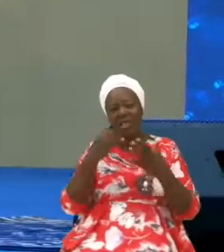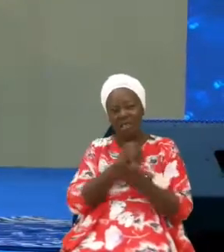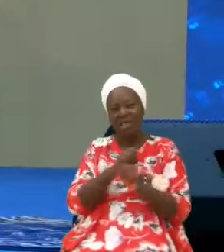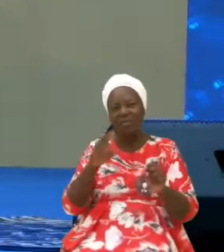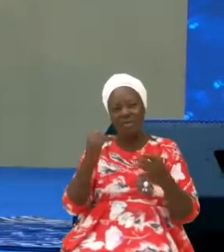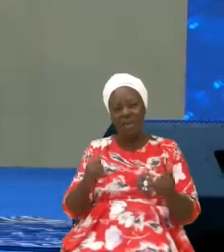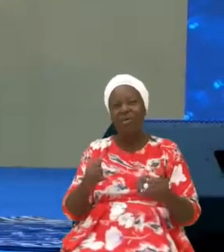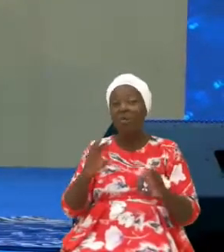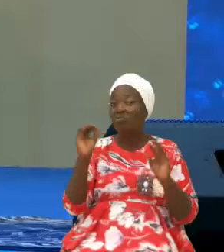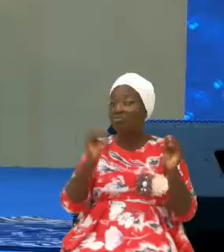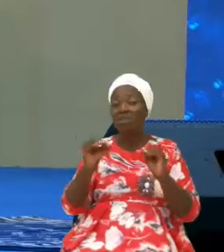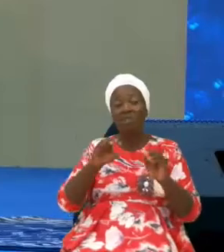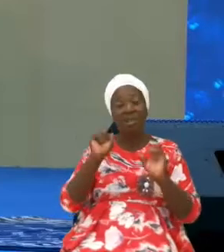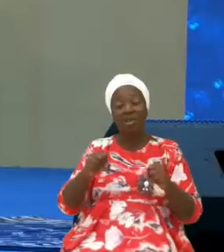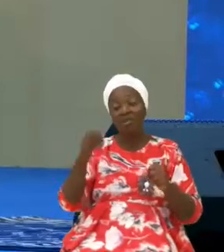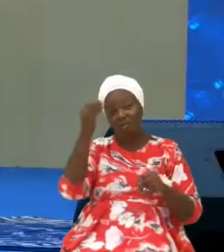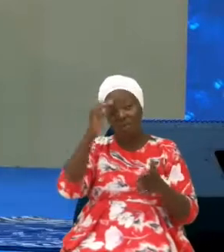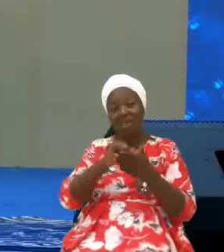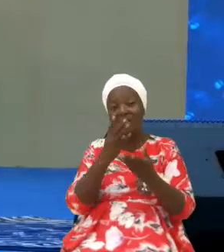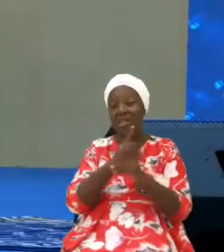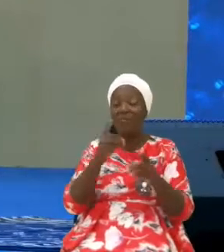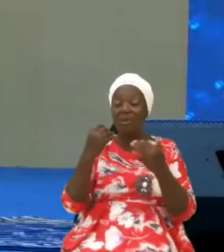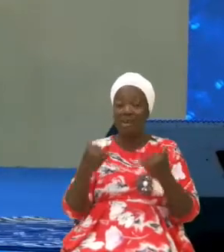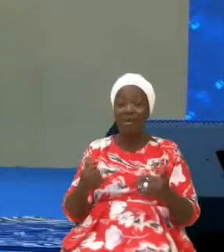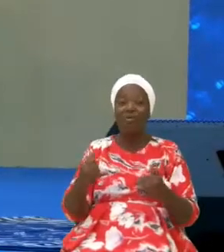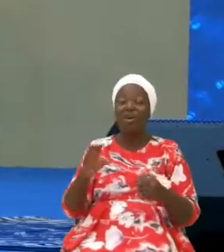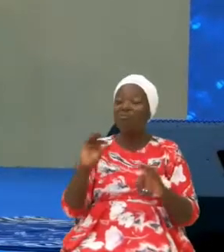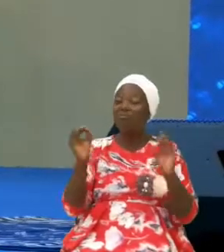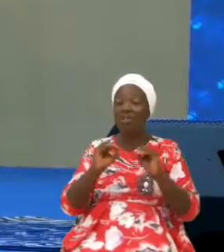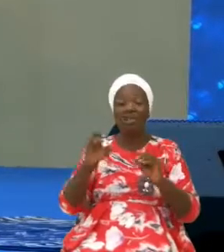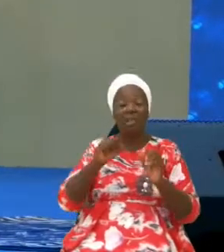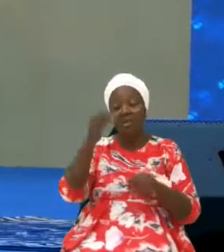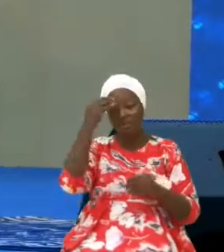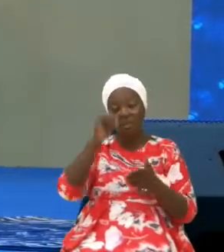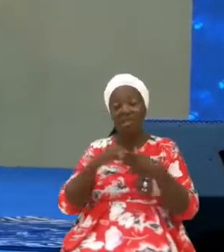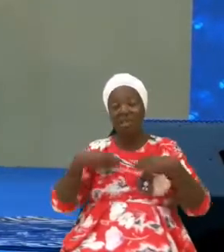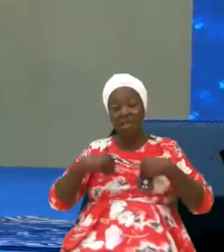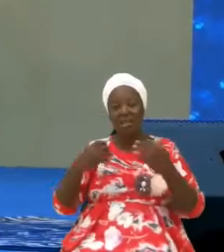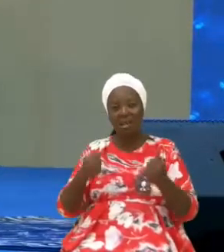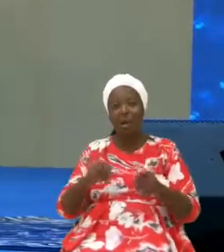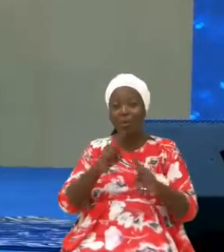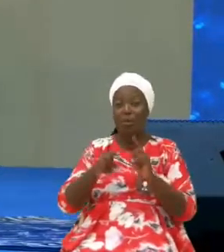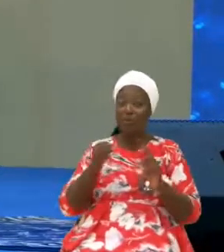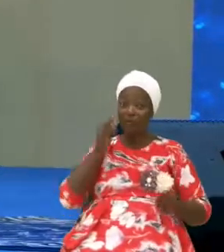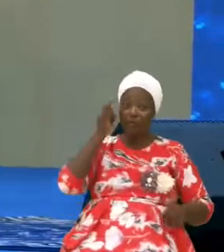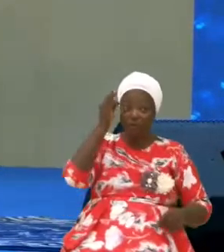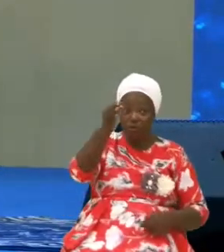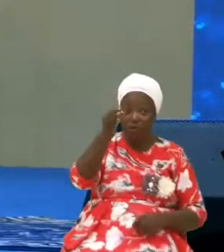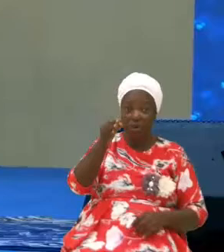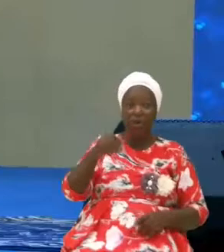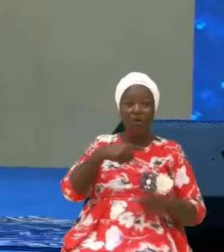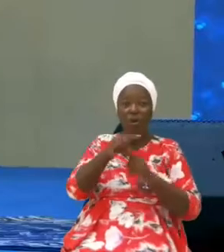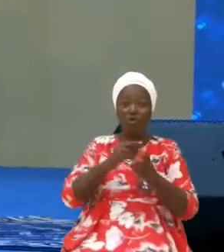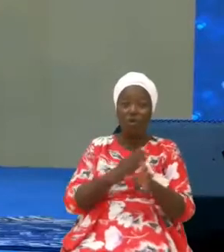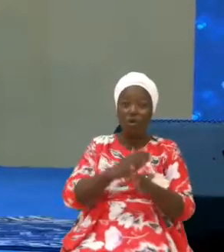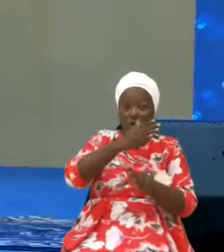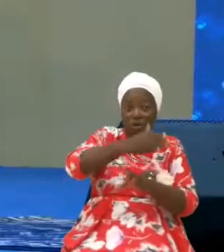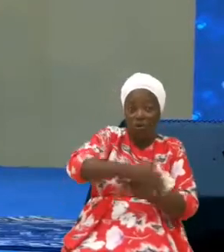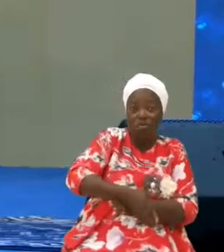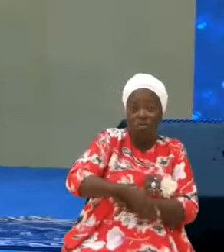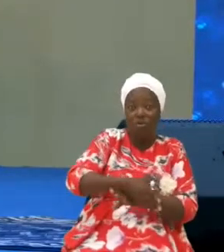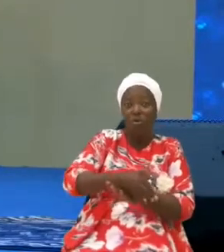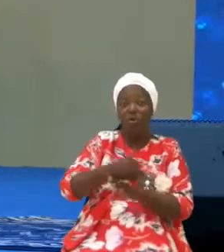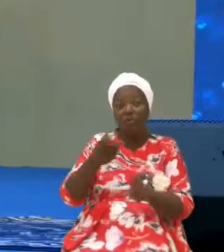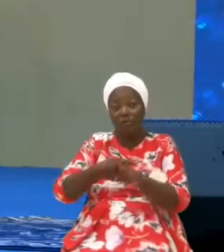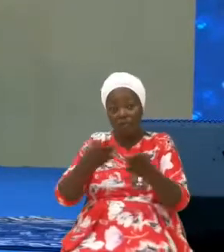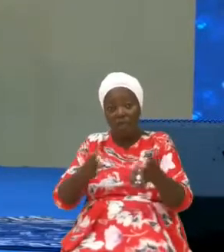healed now. Nobody can know that he's delivered now. But at a future time, when we cross